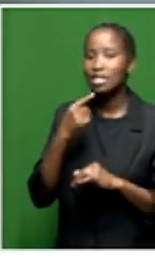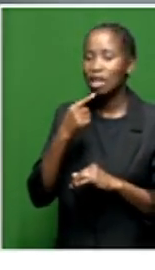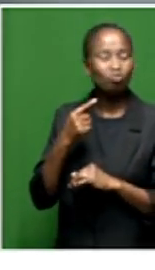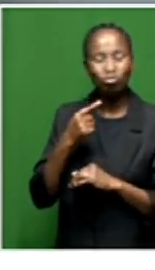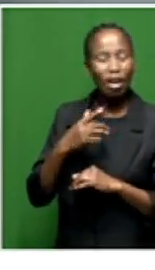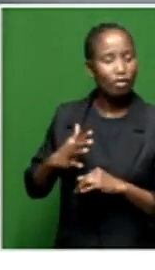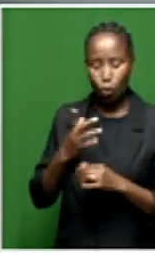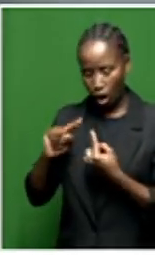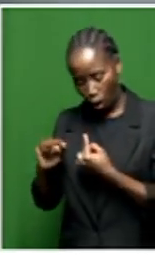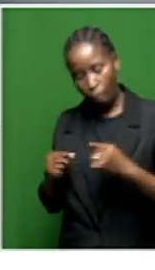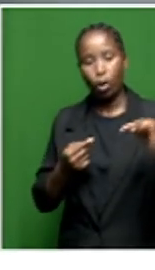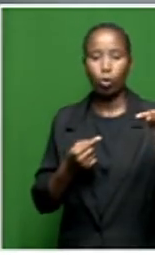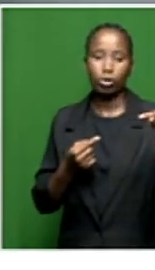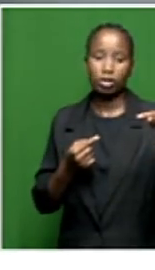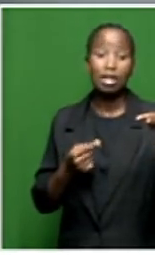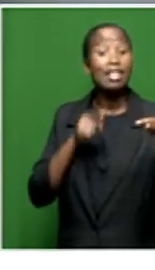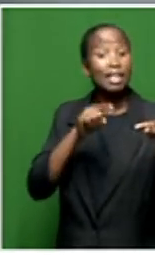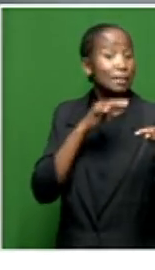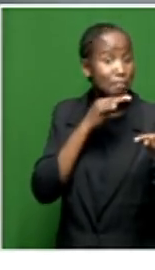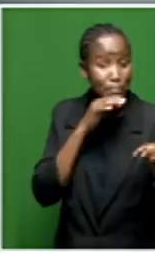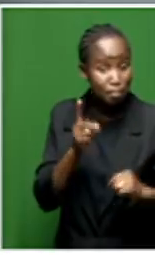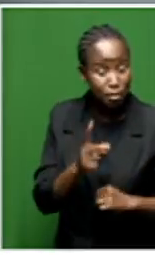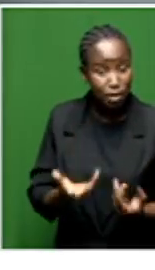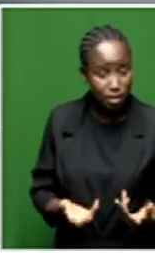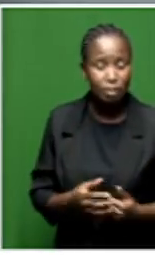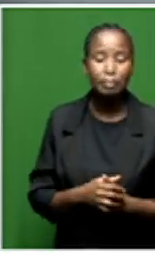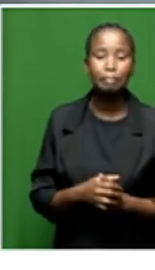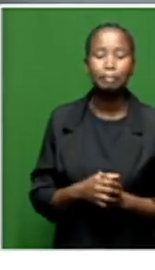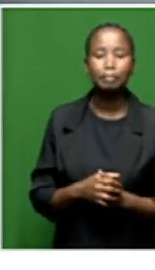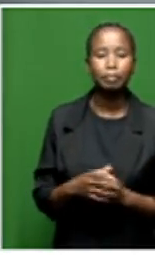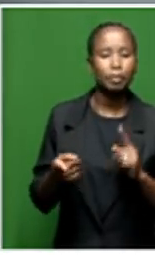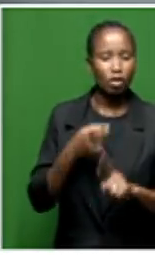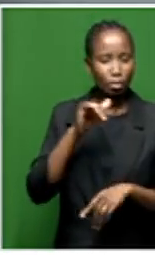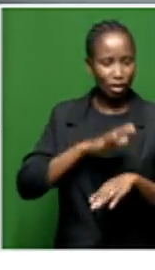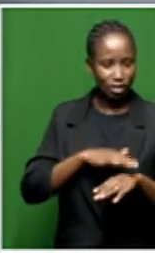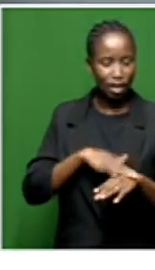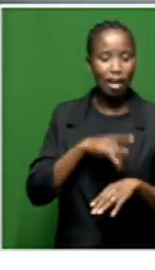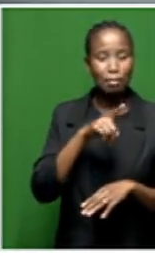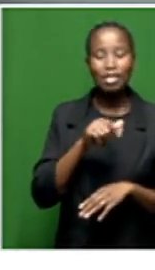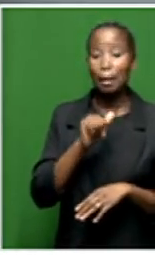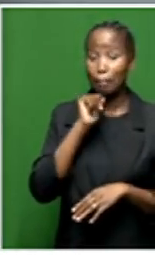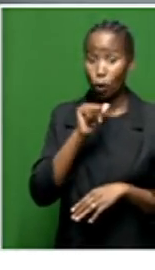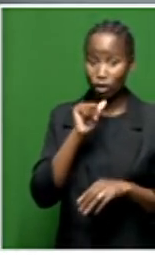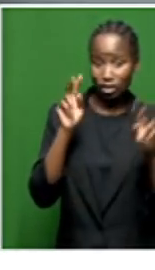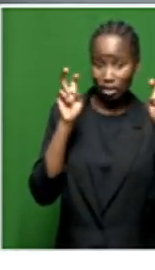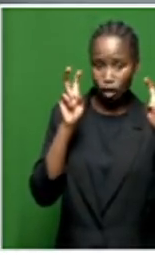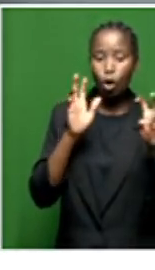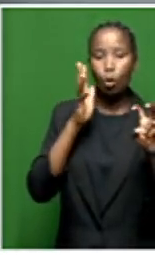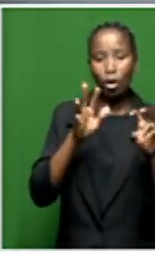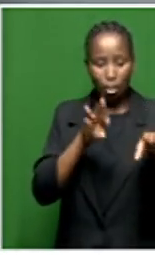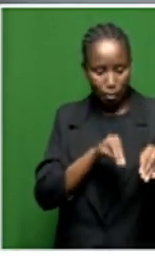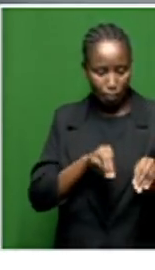oppose, which means that from that period, the matter will obviously take a civil